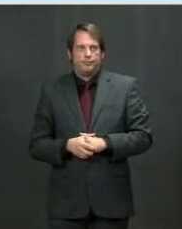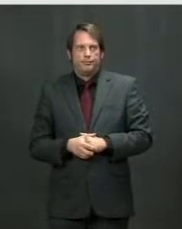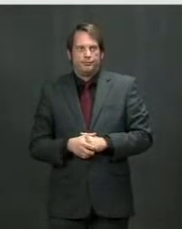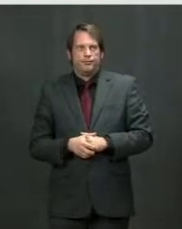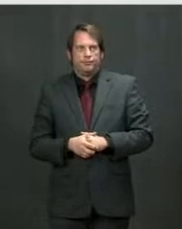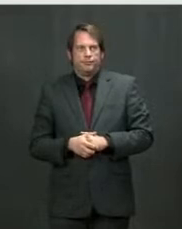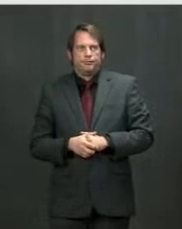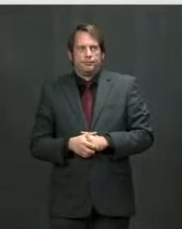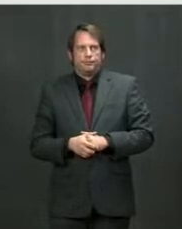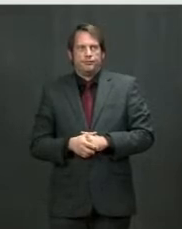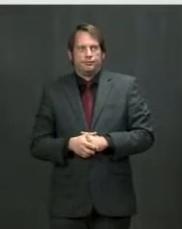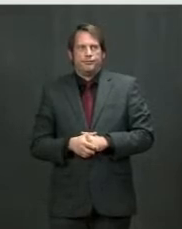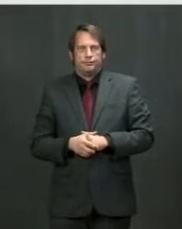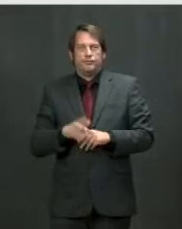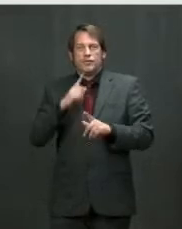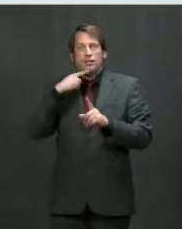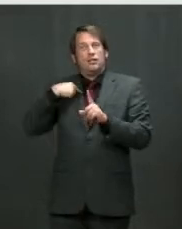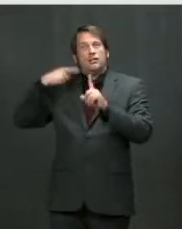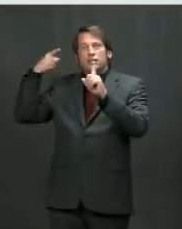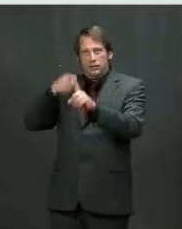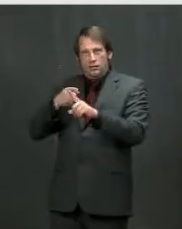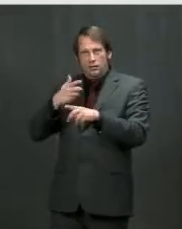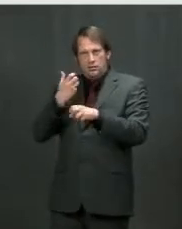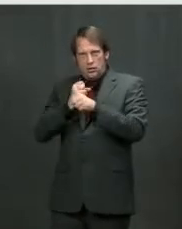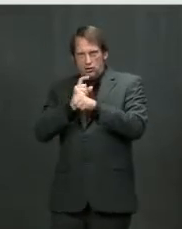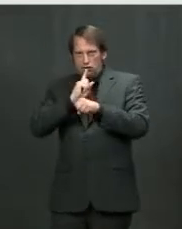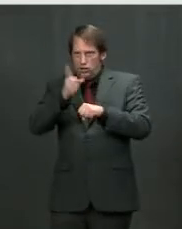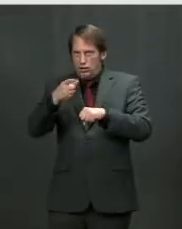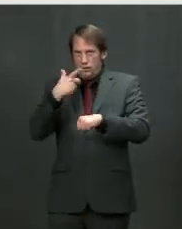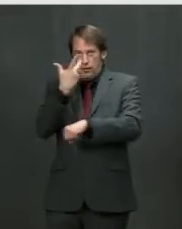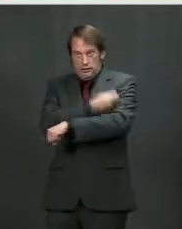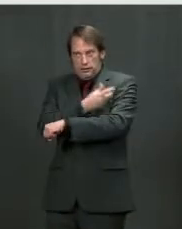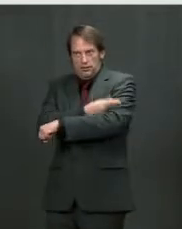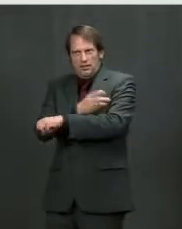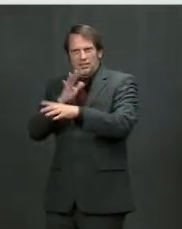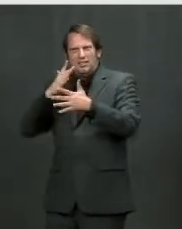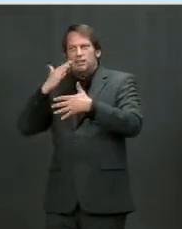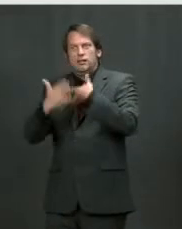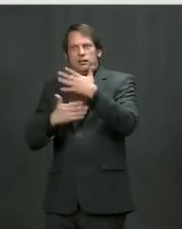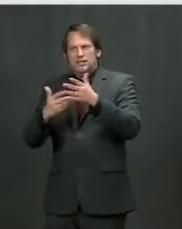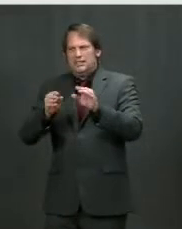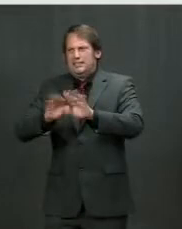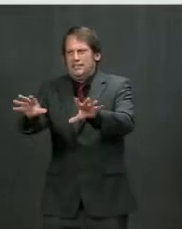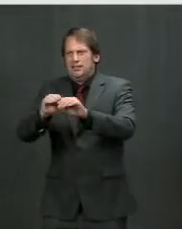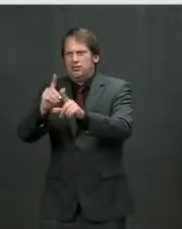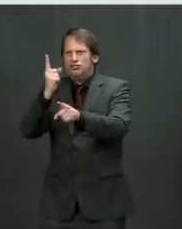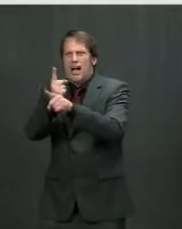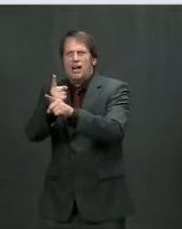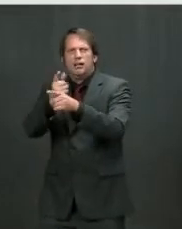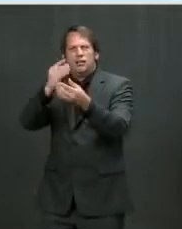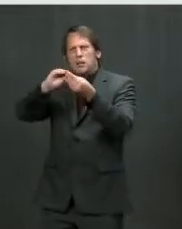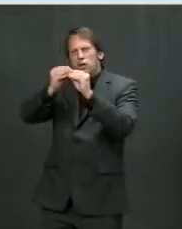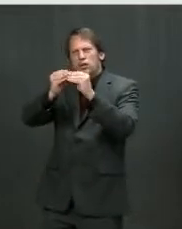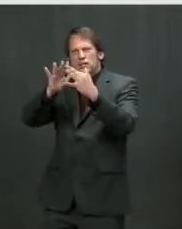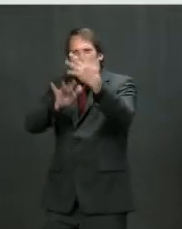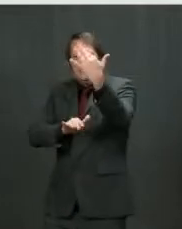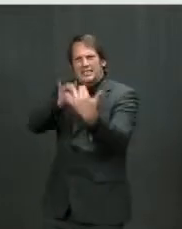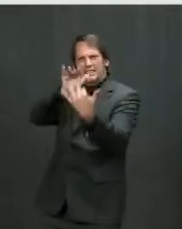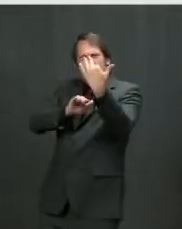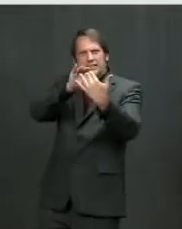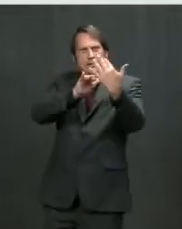vaccine distribution so we get the things we want: efficiency, health equity, and the other goals that we have.